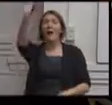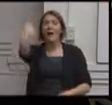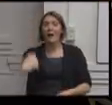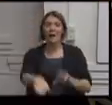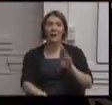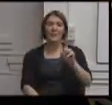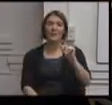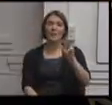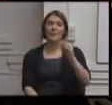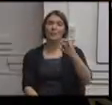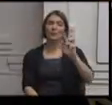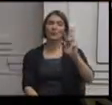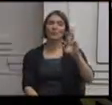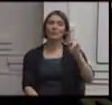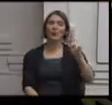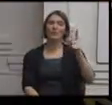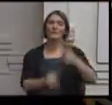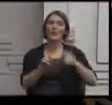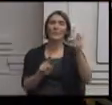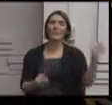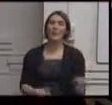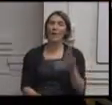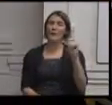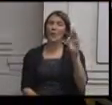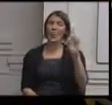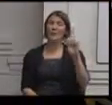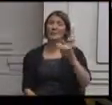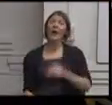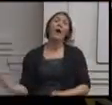Road from Upper Dummerston Road.